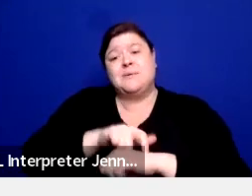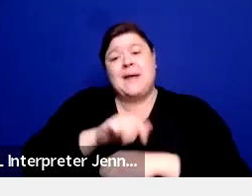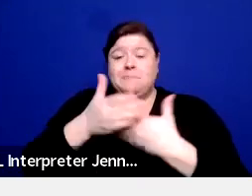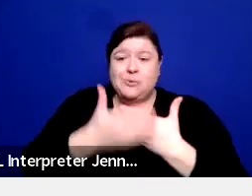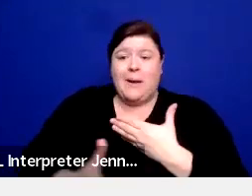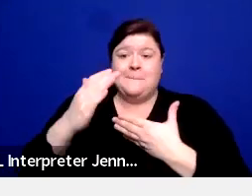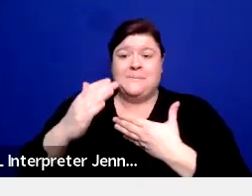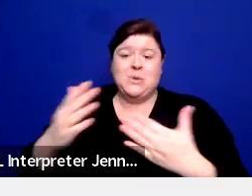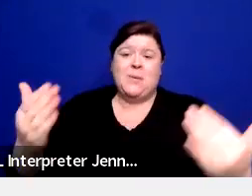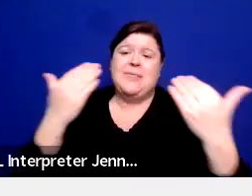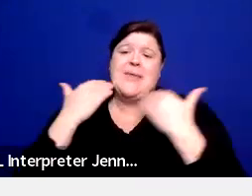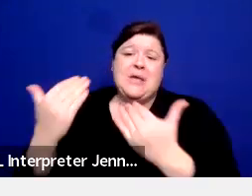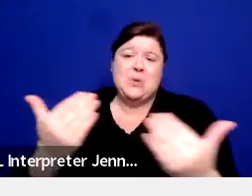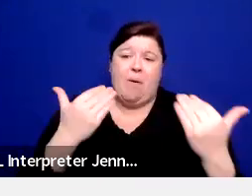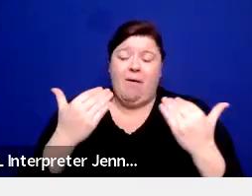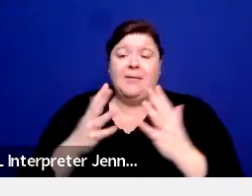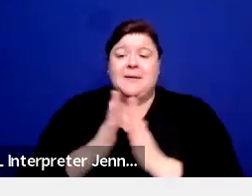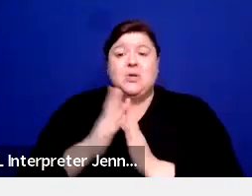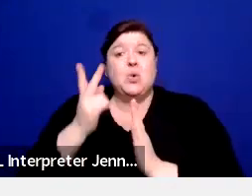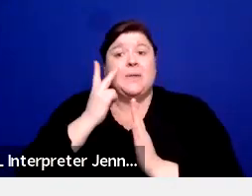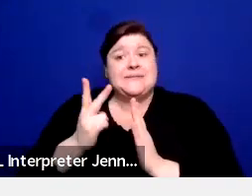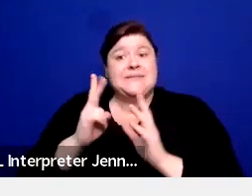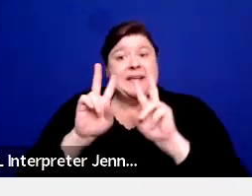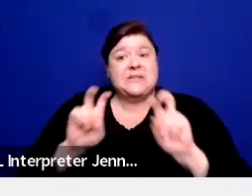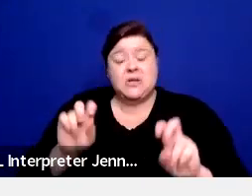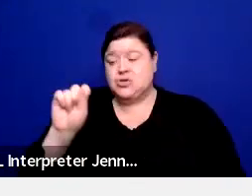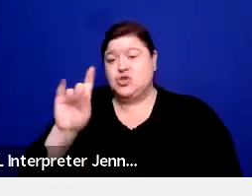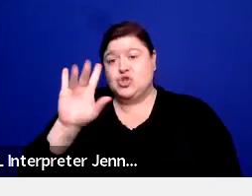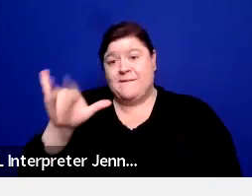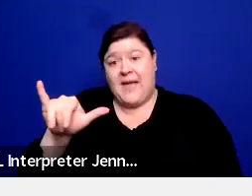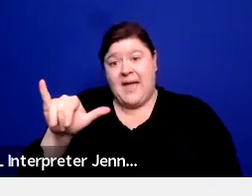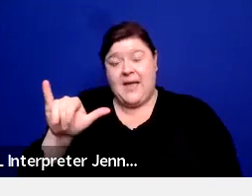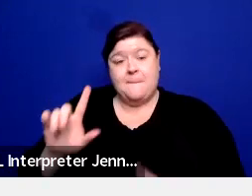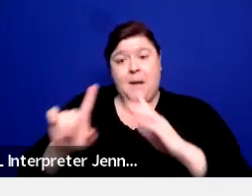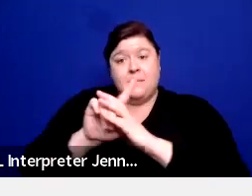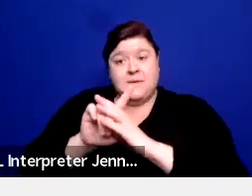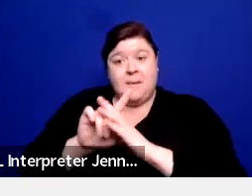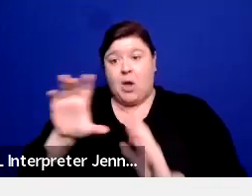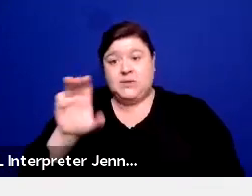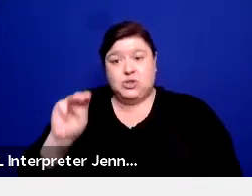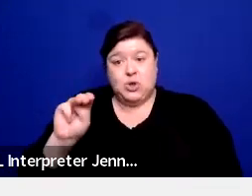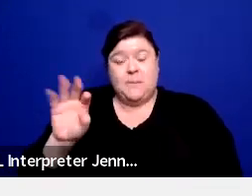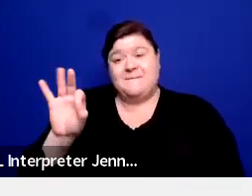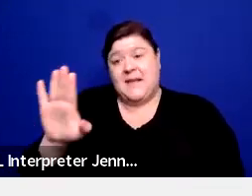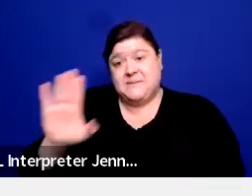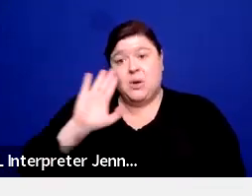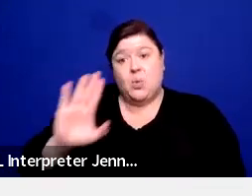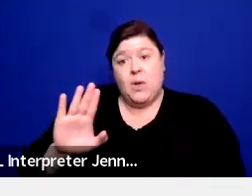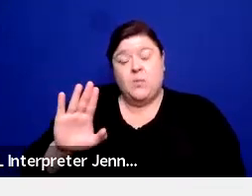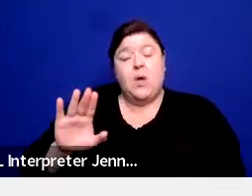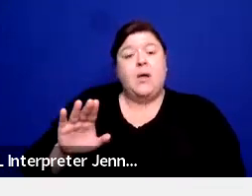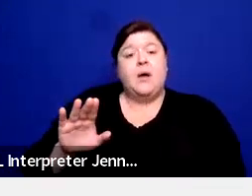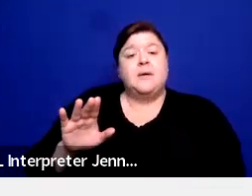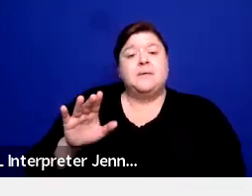give again thanks. You will see a survey pop up if you are logged in on Zoom. If you are on Facebook, we will go ahead and drop a link in